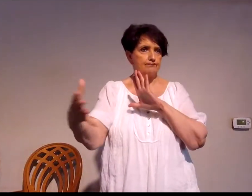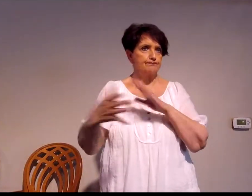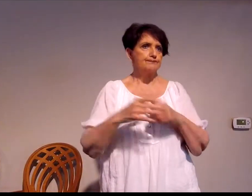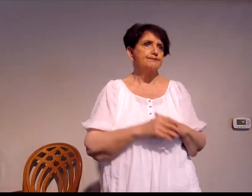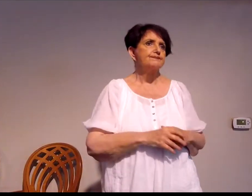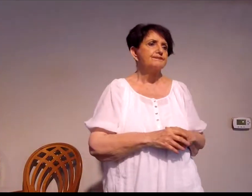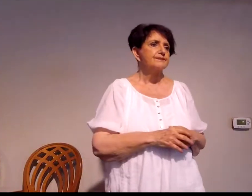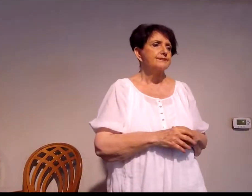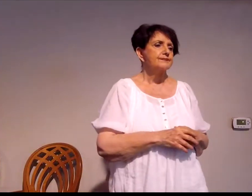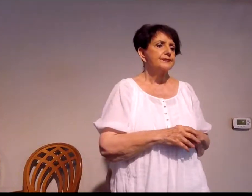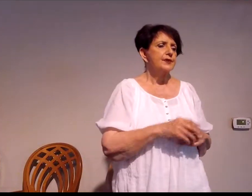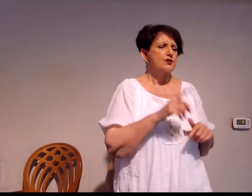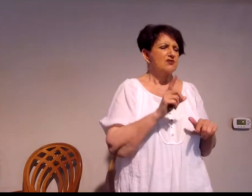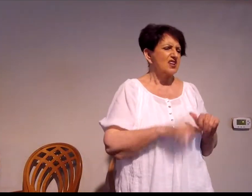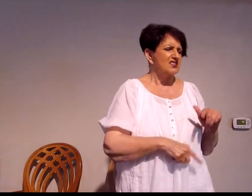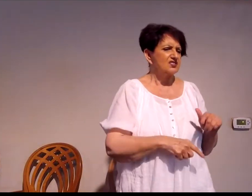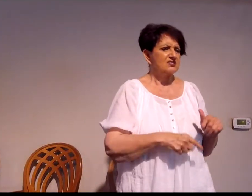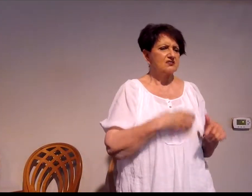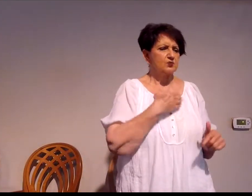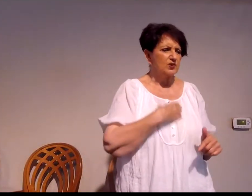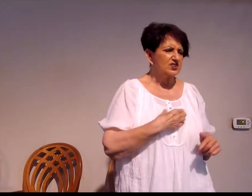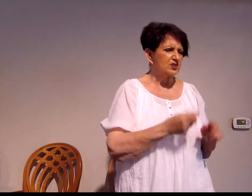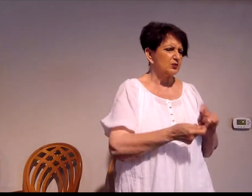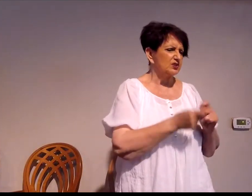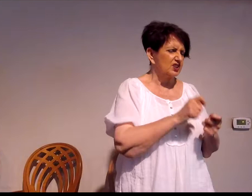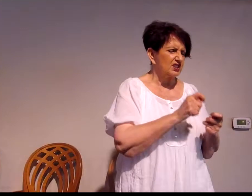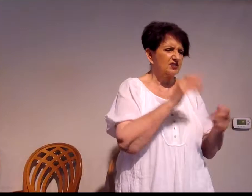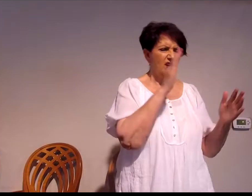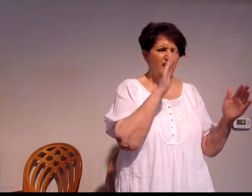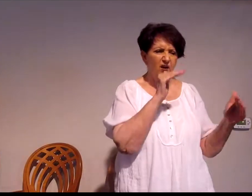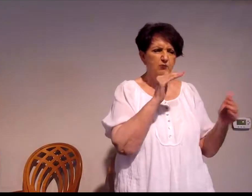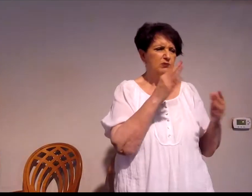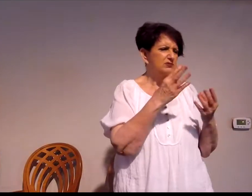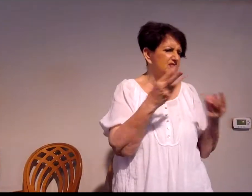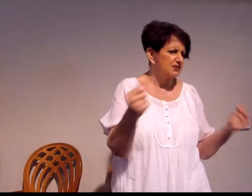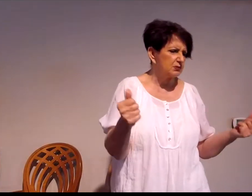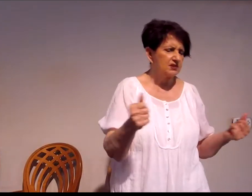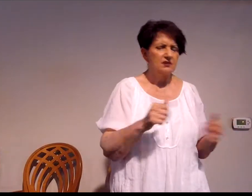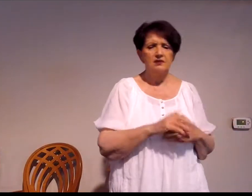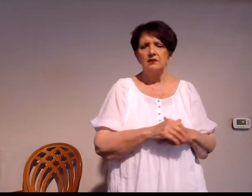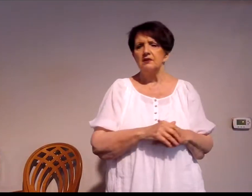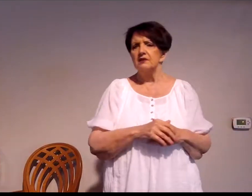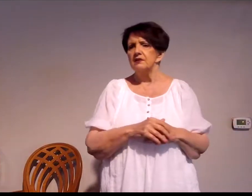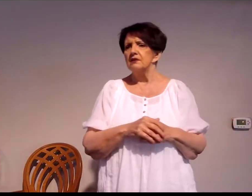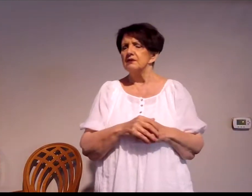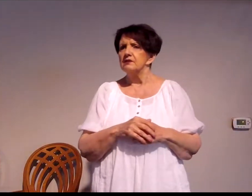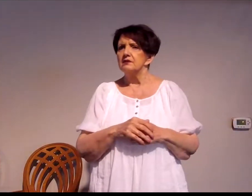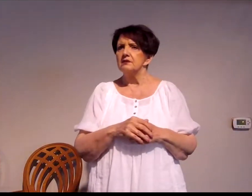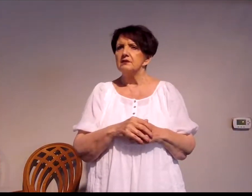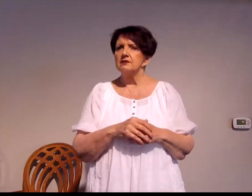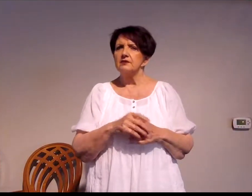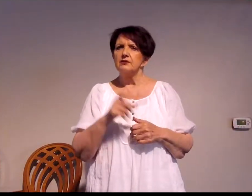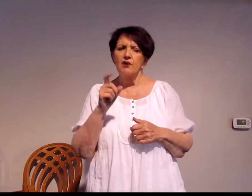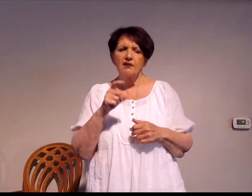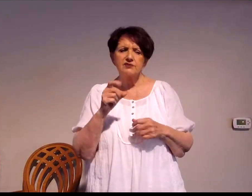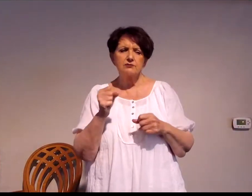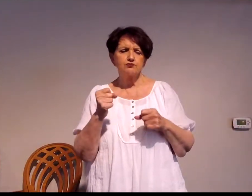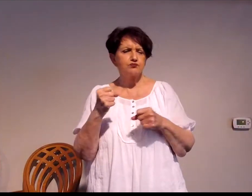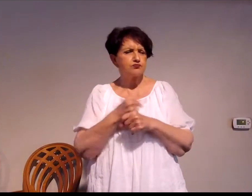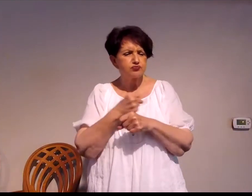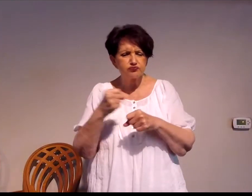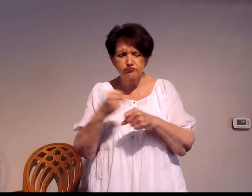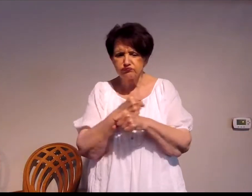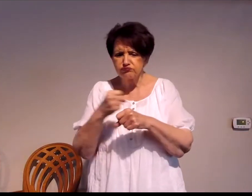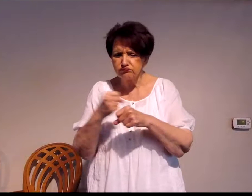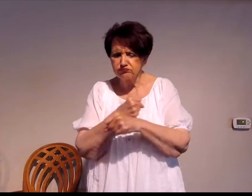something that it would change. We can't just hope that it'll go away. We have to rumble with it. We sort of